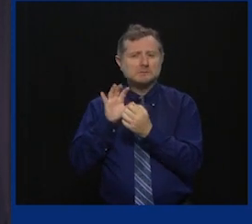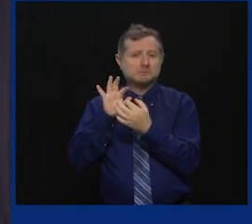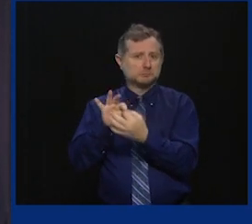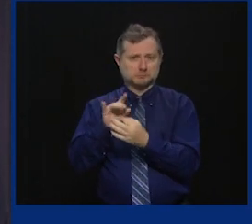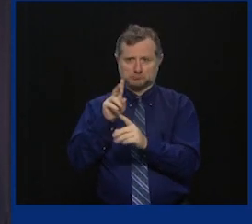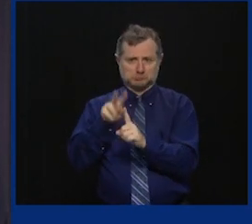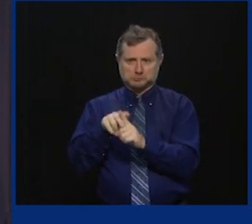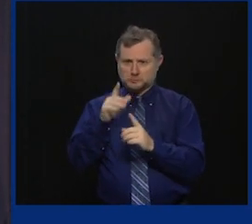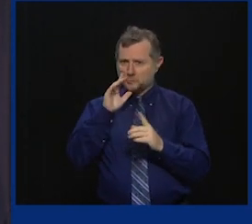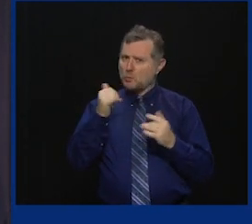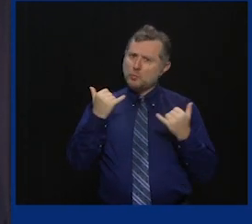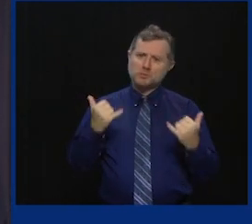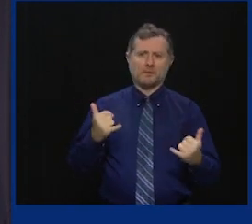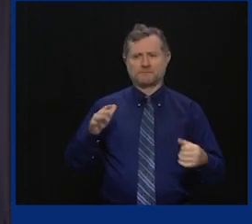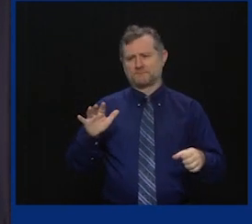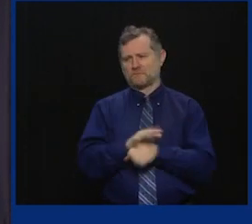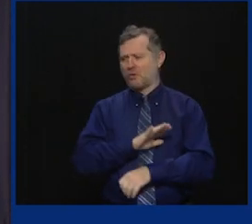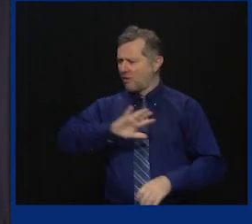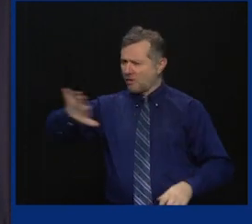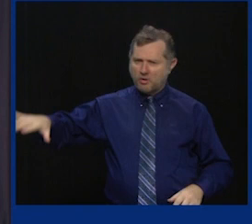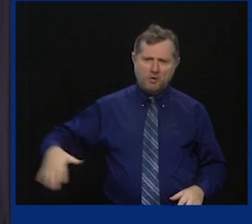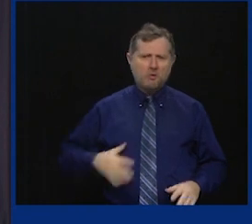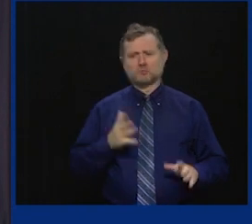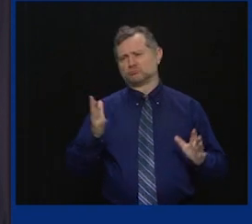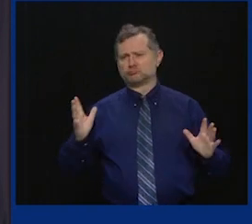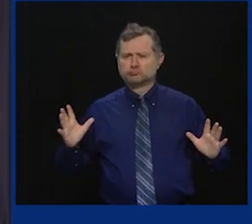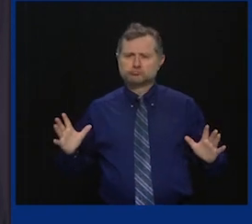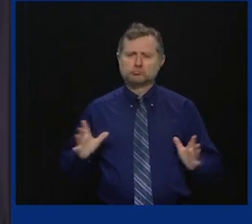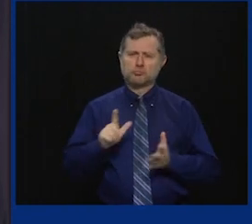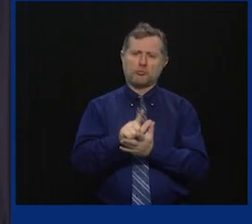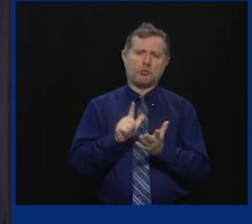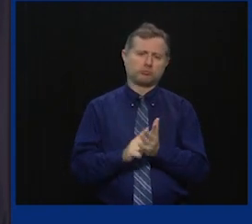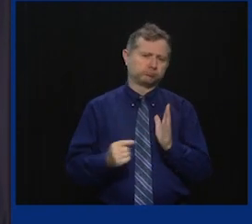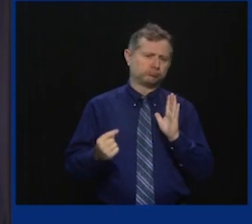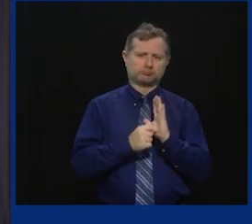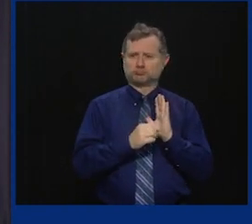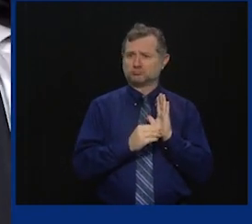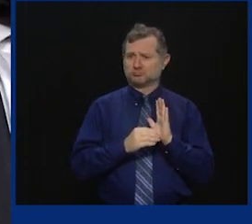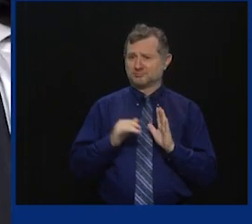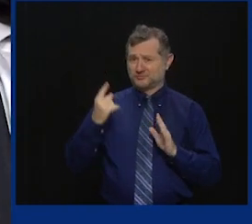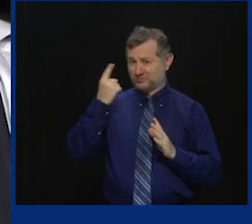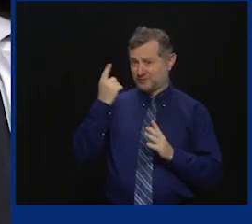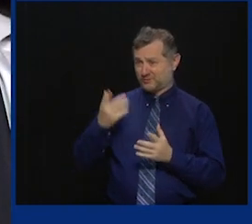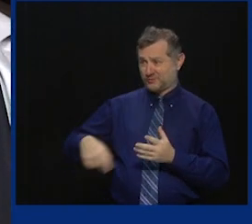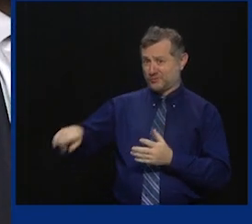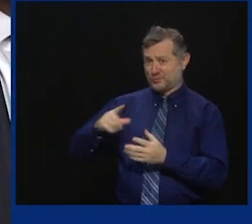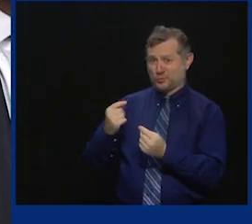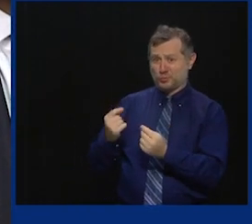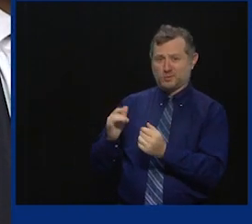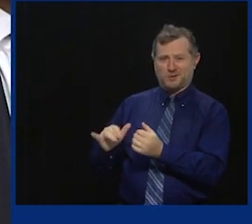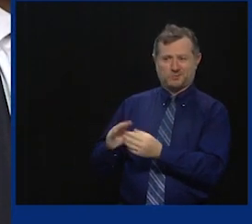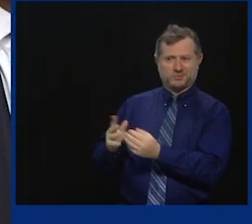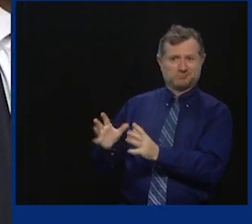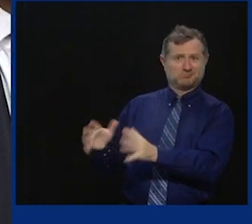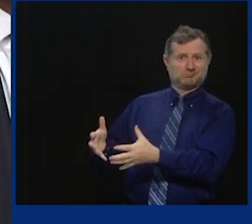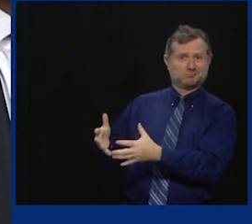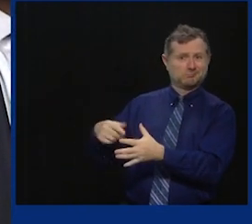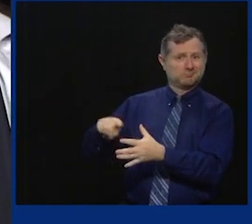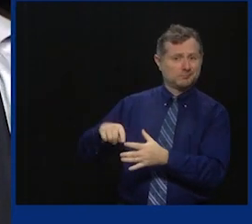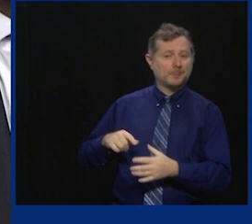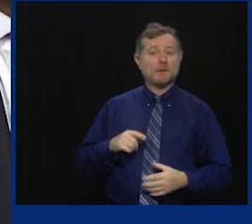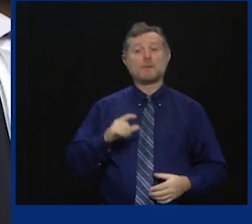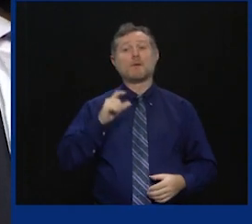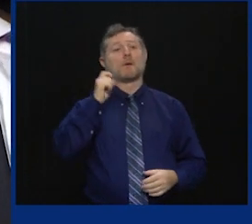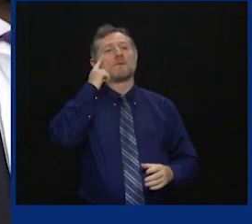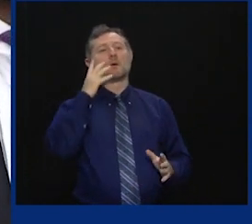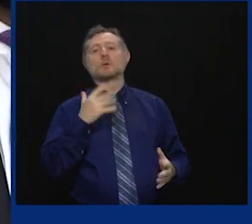now, given the state of things which you talked about? I would like nothing more than to implement the law now. I legally cannot change the